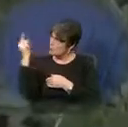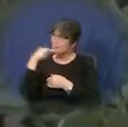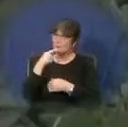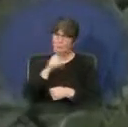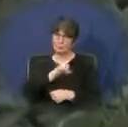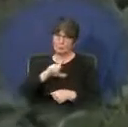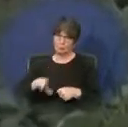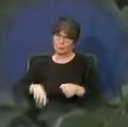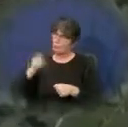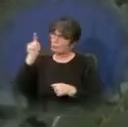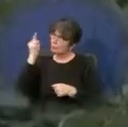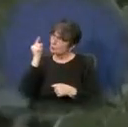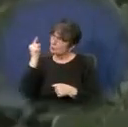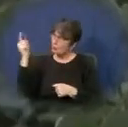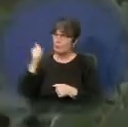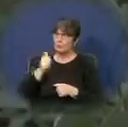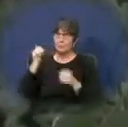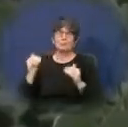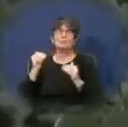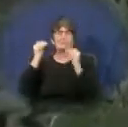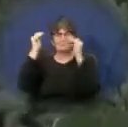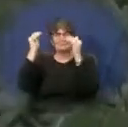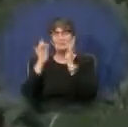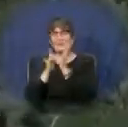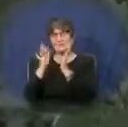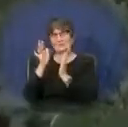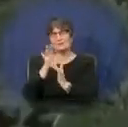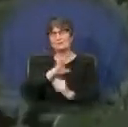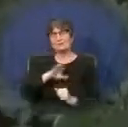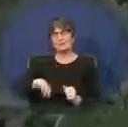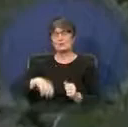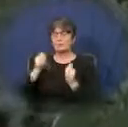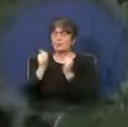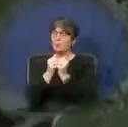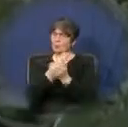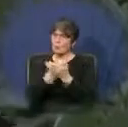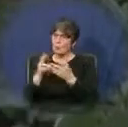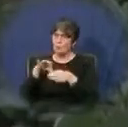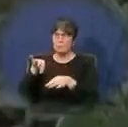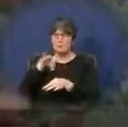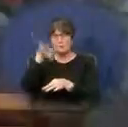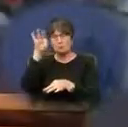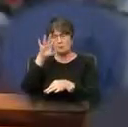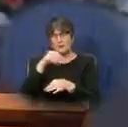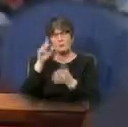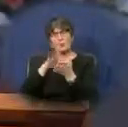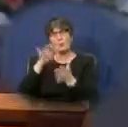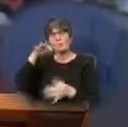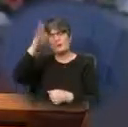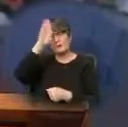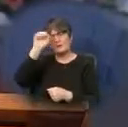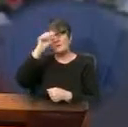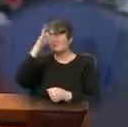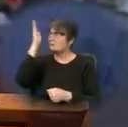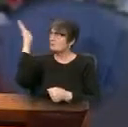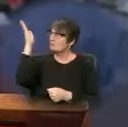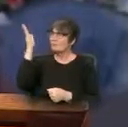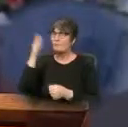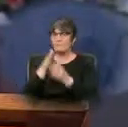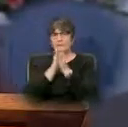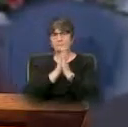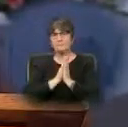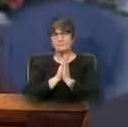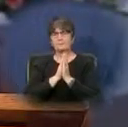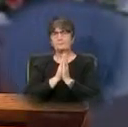are the Lord, you alone are the Most High, Jesus Christ, with the Holy Spirit, and the glory of God the Father.